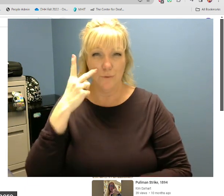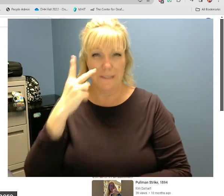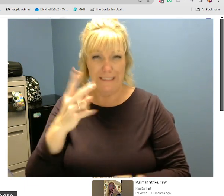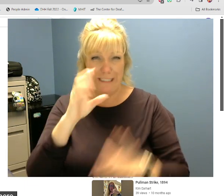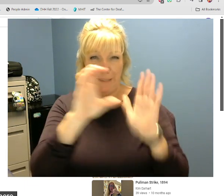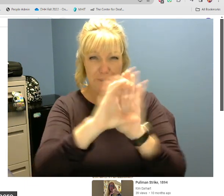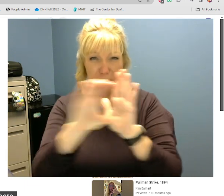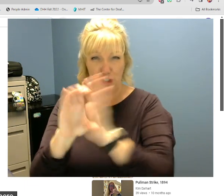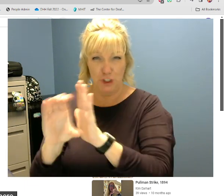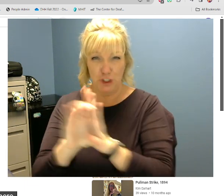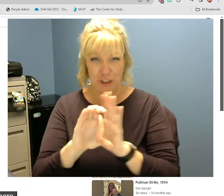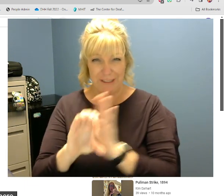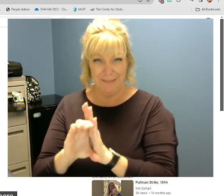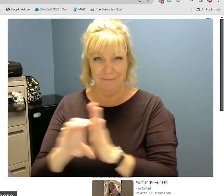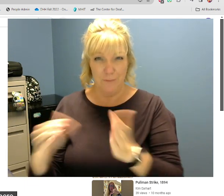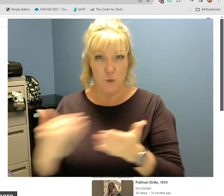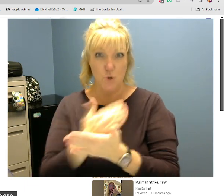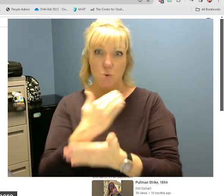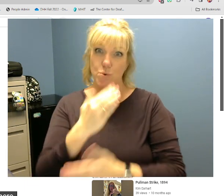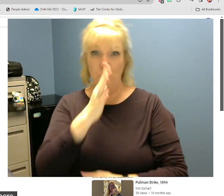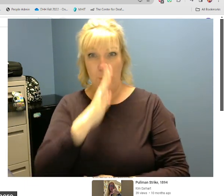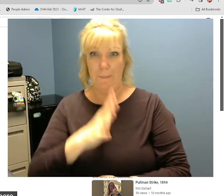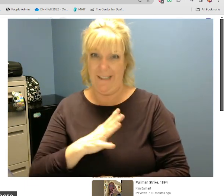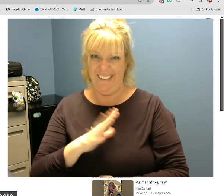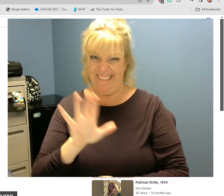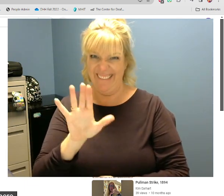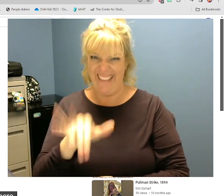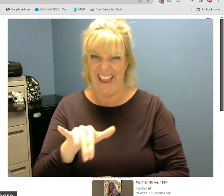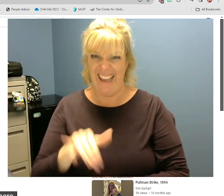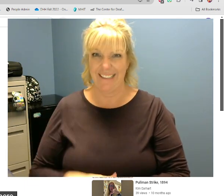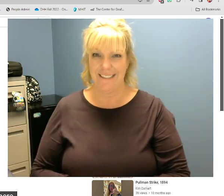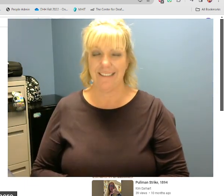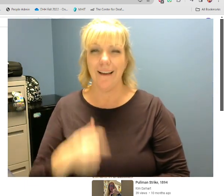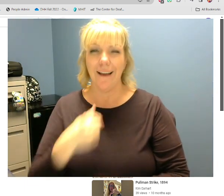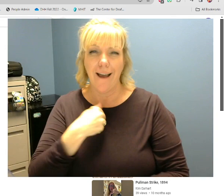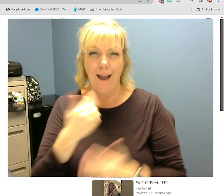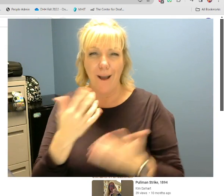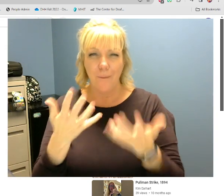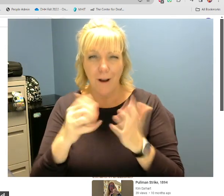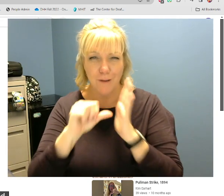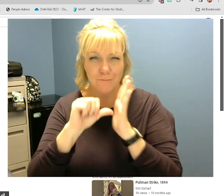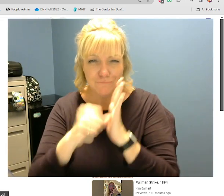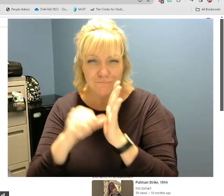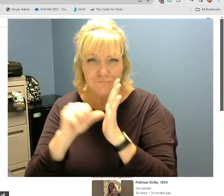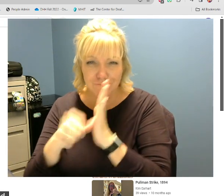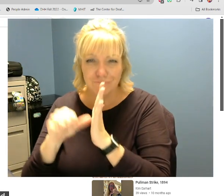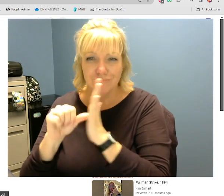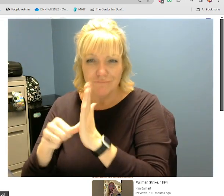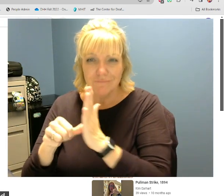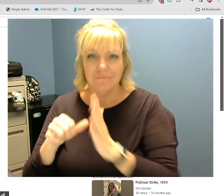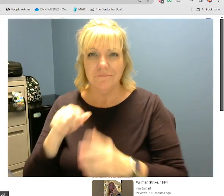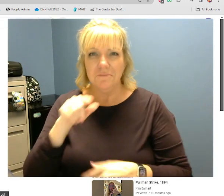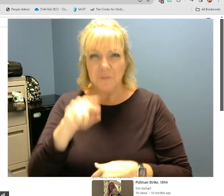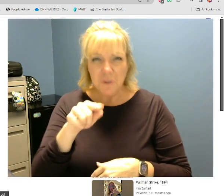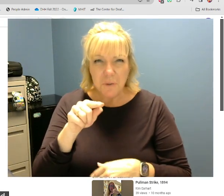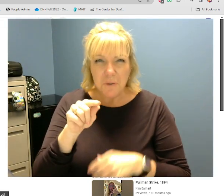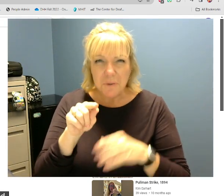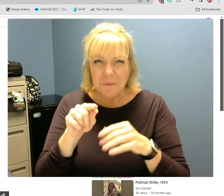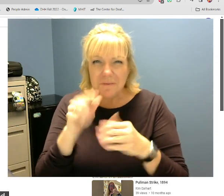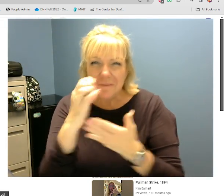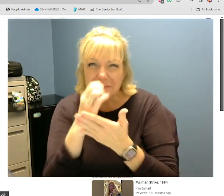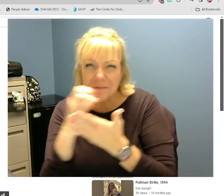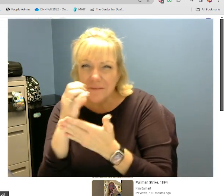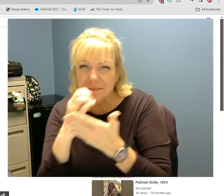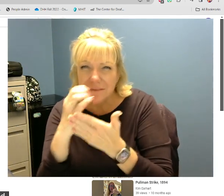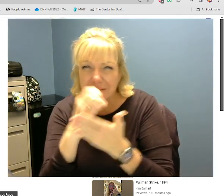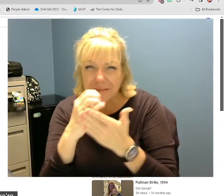I've put them there, but I just sort of wanted to kind of emphasize as you're looking at these images to kind of think